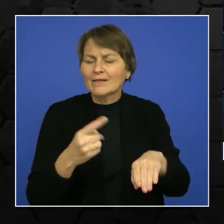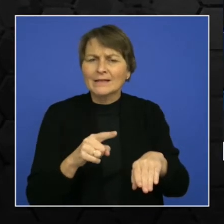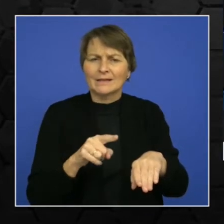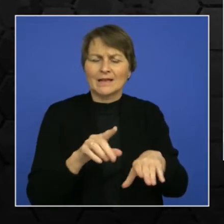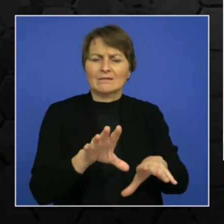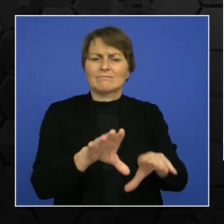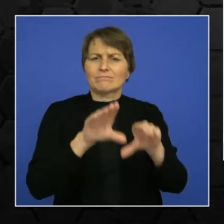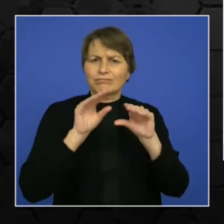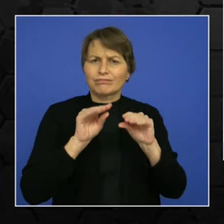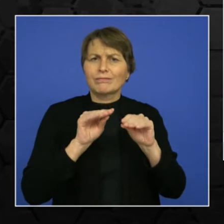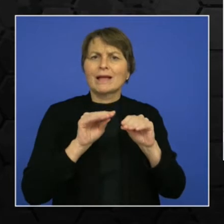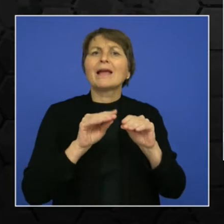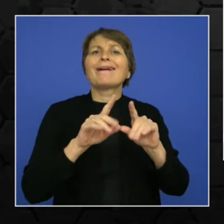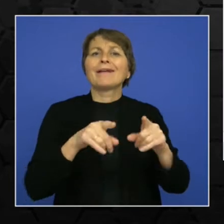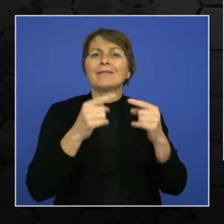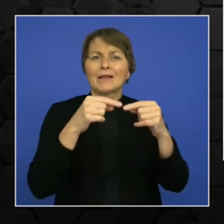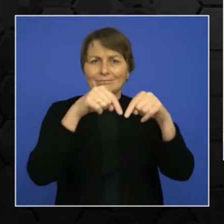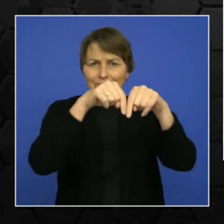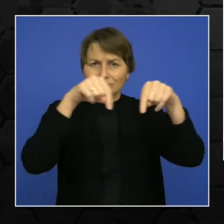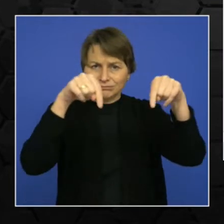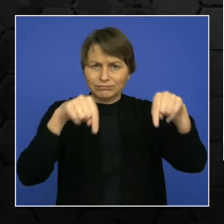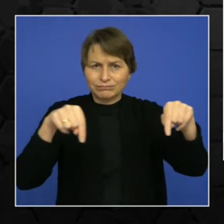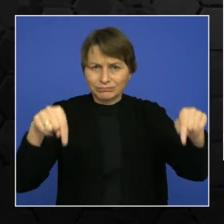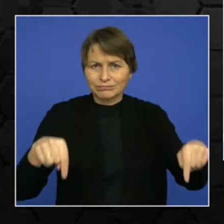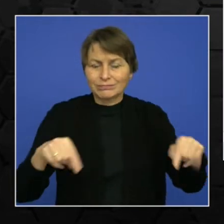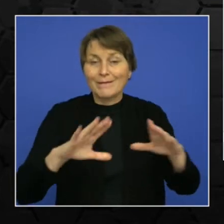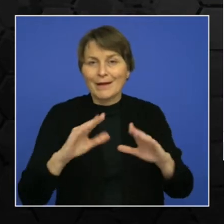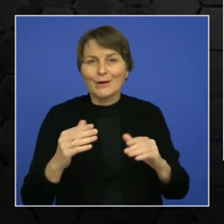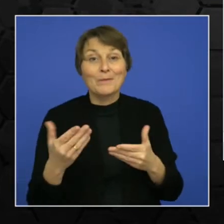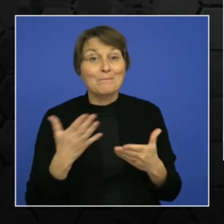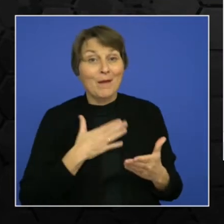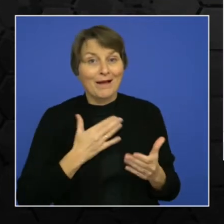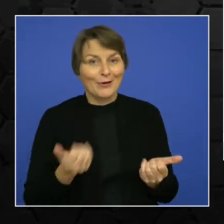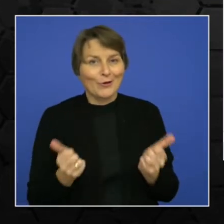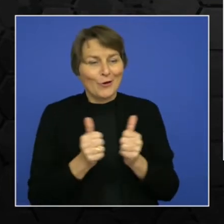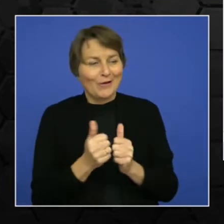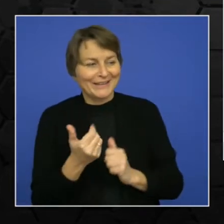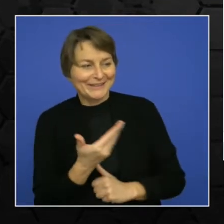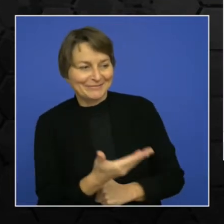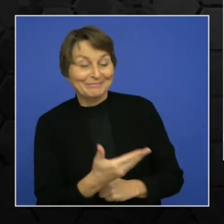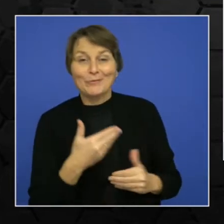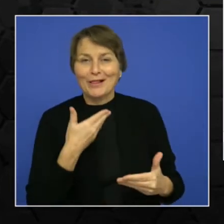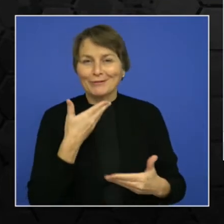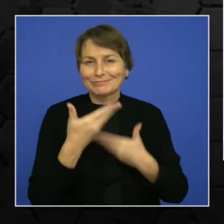my colleague Meghana will guide you through. Over to you, Meghana.